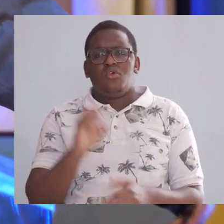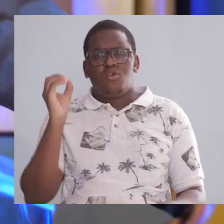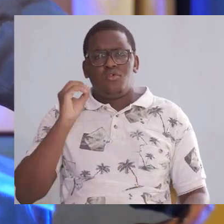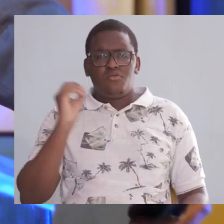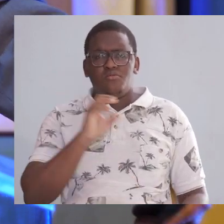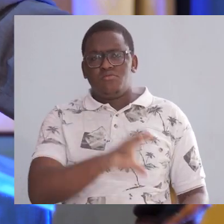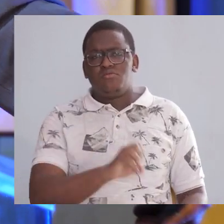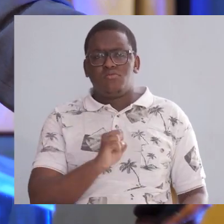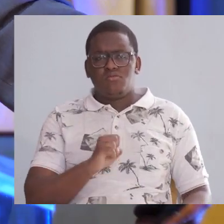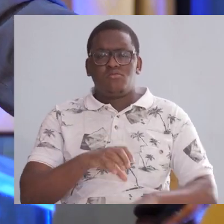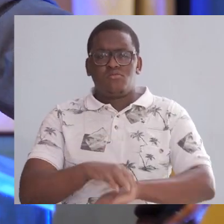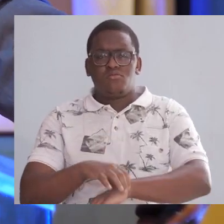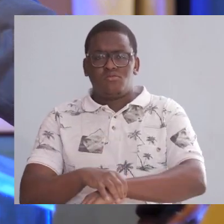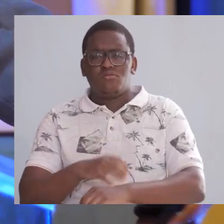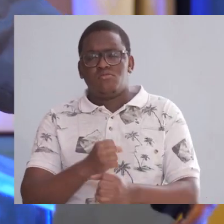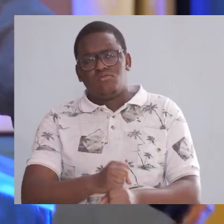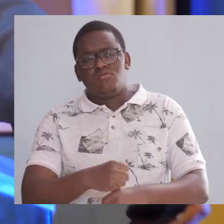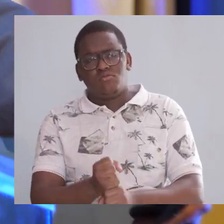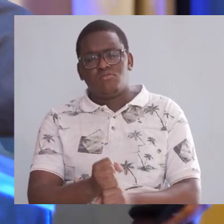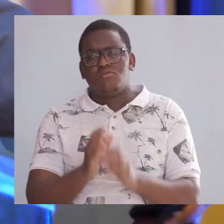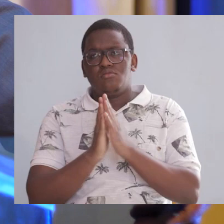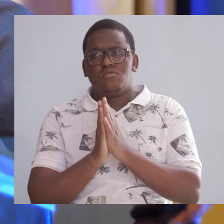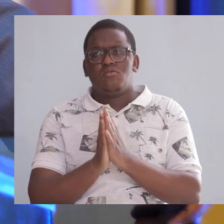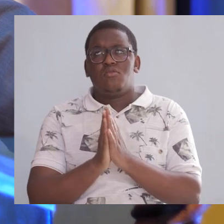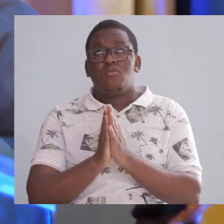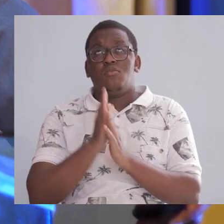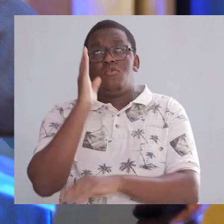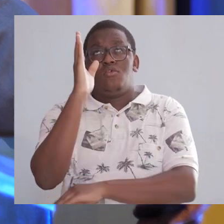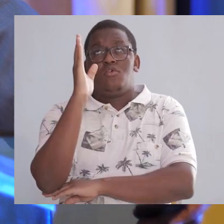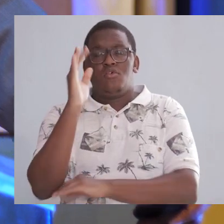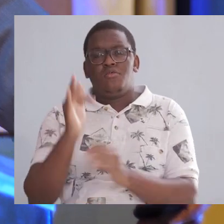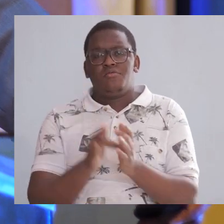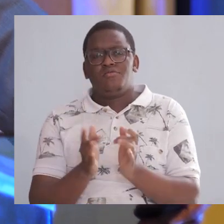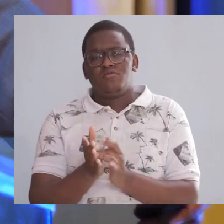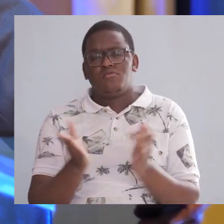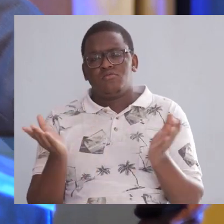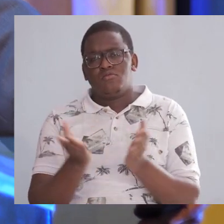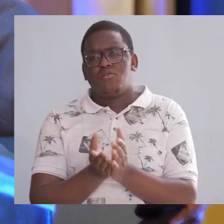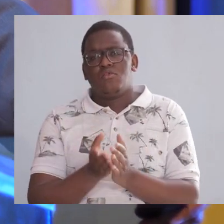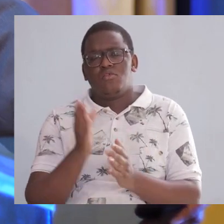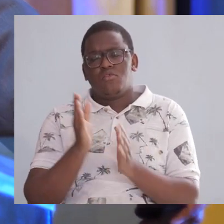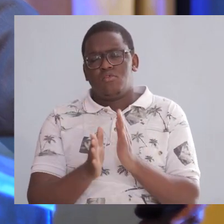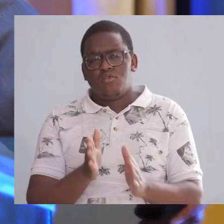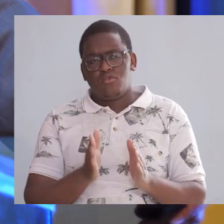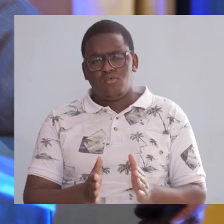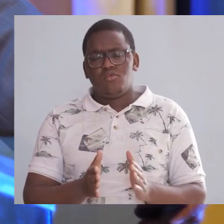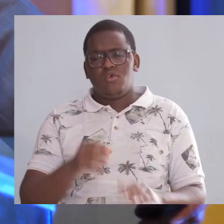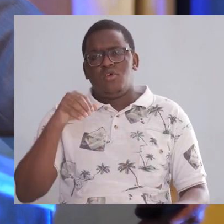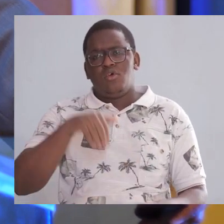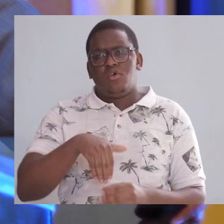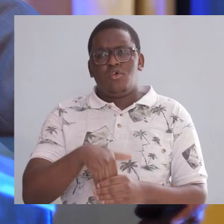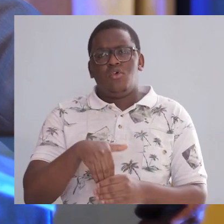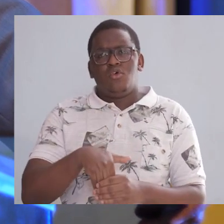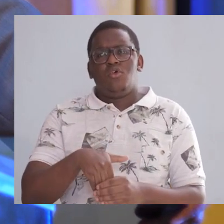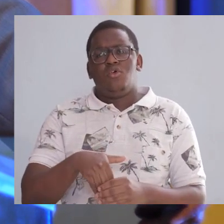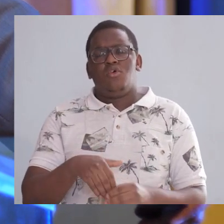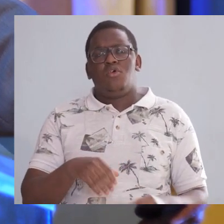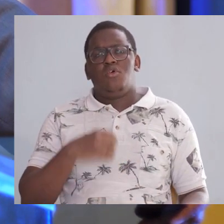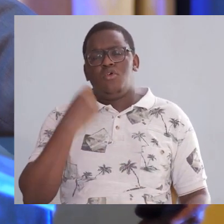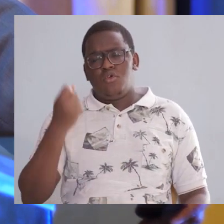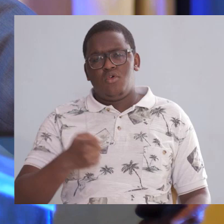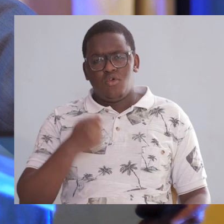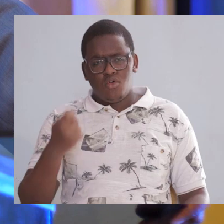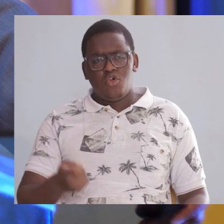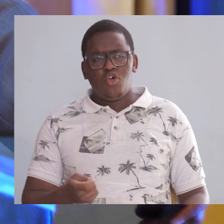us pray. Father, in the name of your Son, Jesus Christ, you say that your word shall never return to you void. Rather, it shall accomplish what you have purposed for